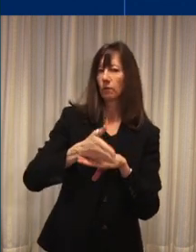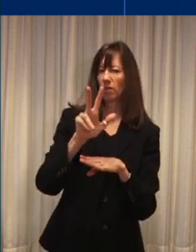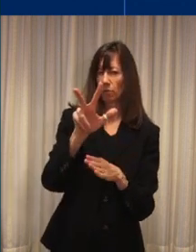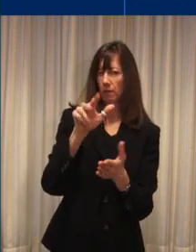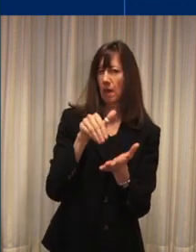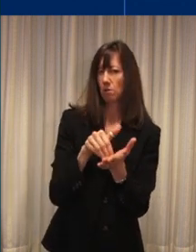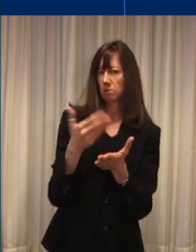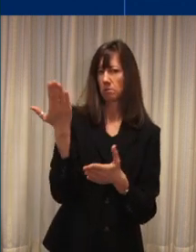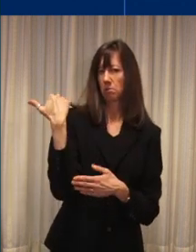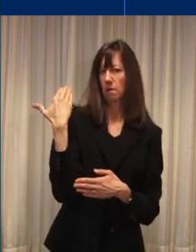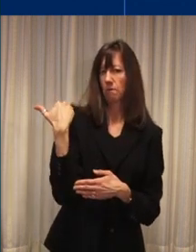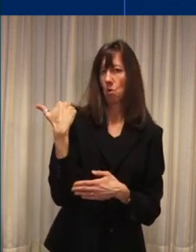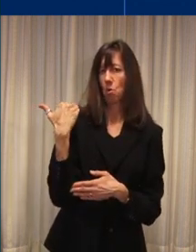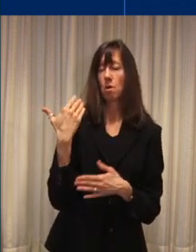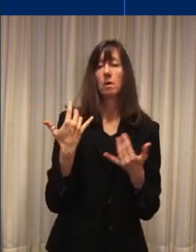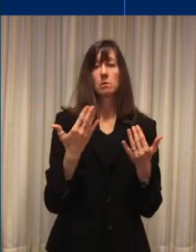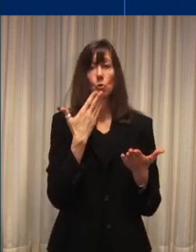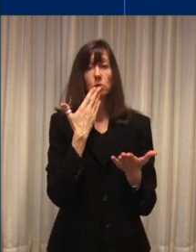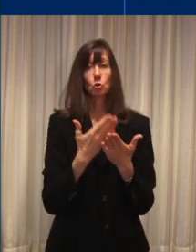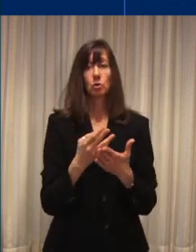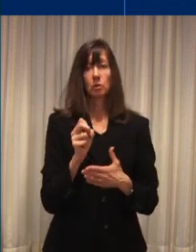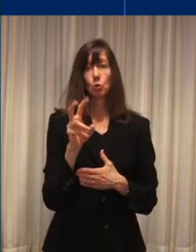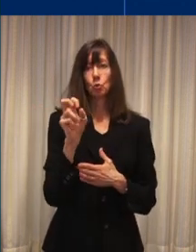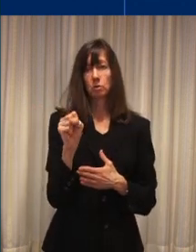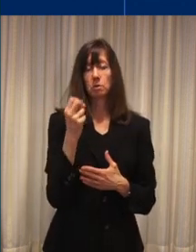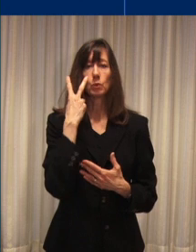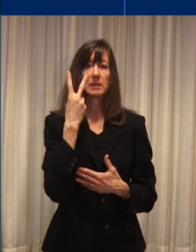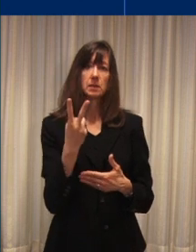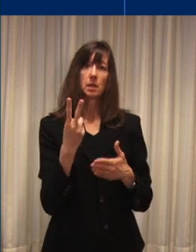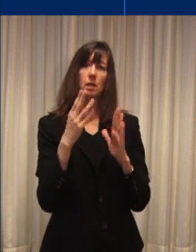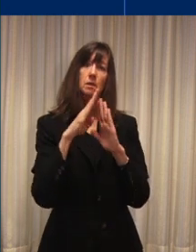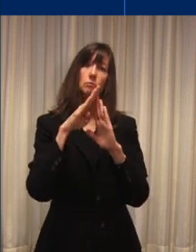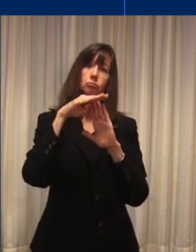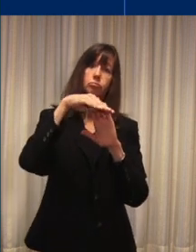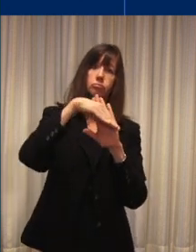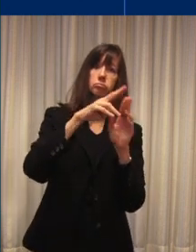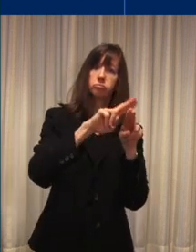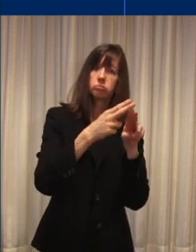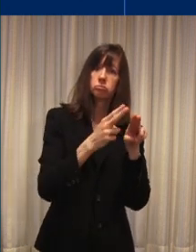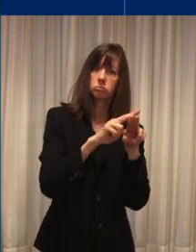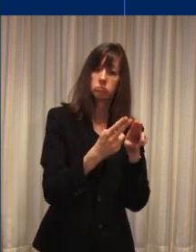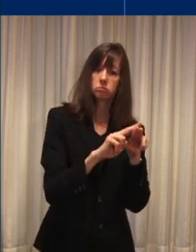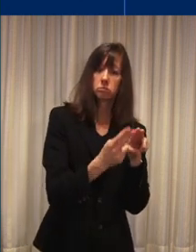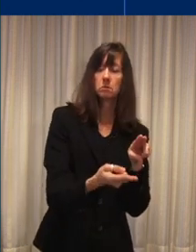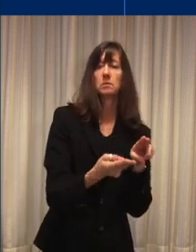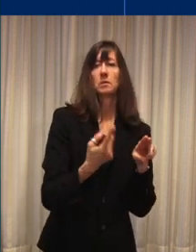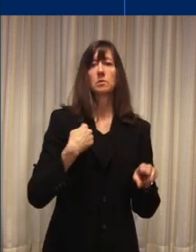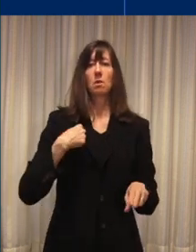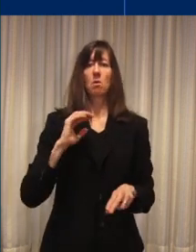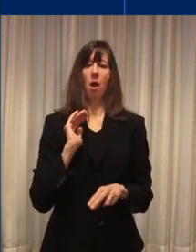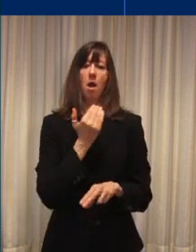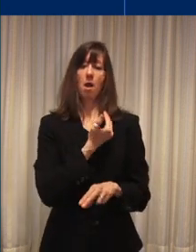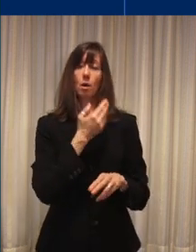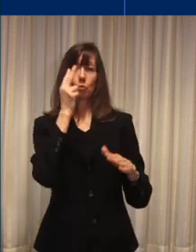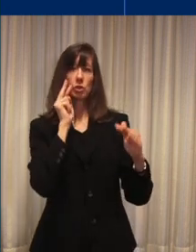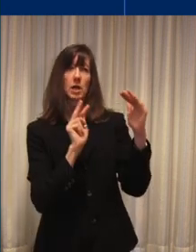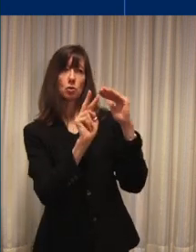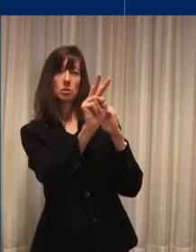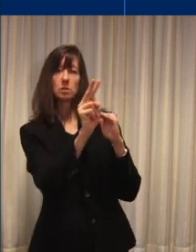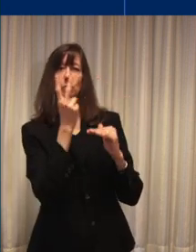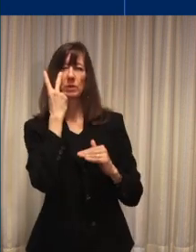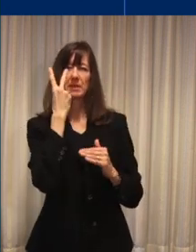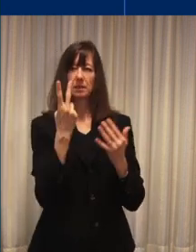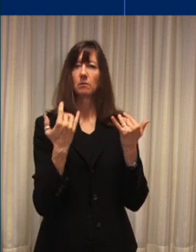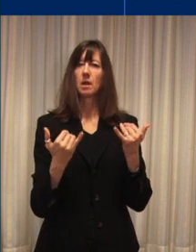of the growth rate, we're lowering our projections and seeing a lower number for that worst case. So all the work